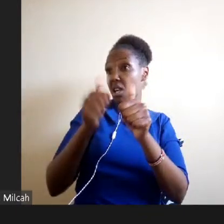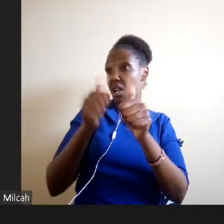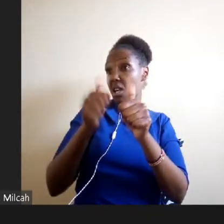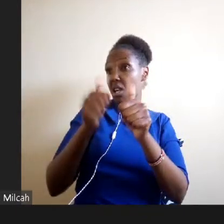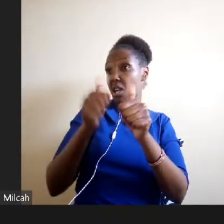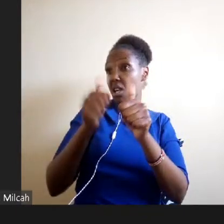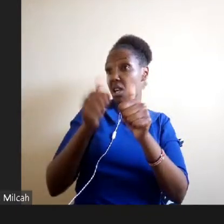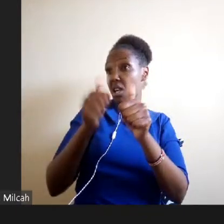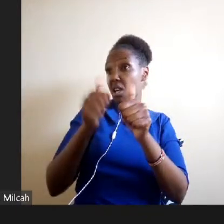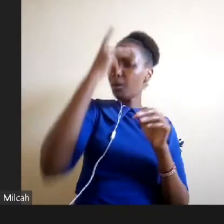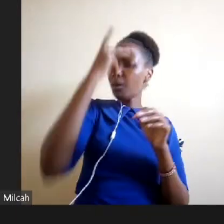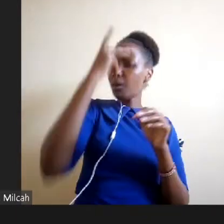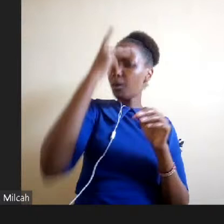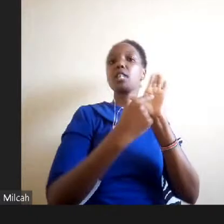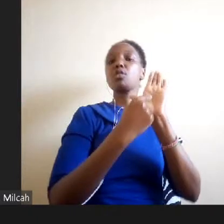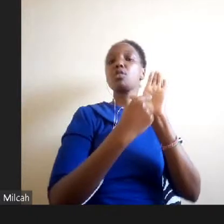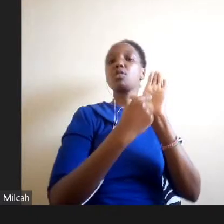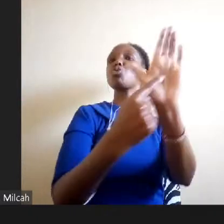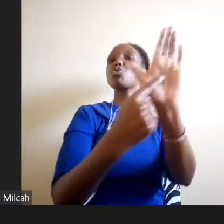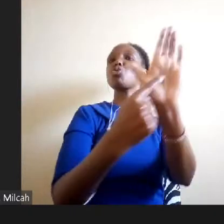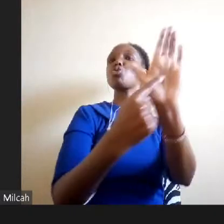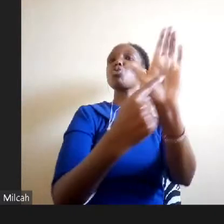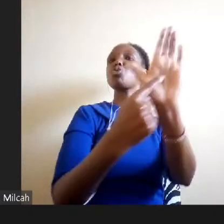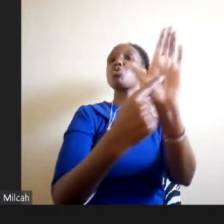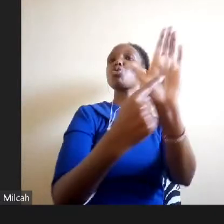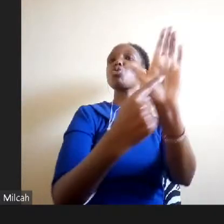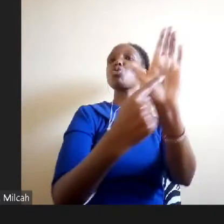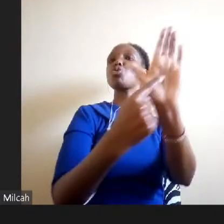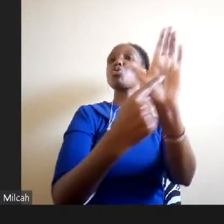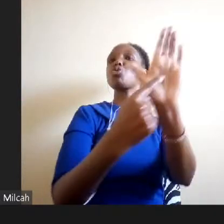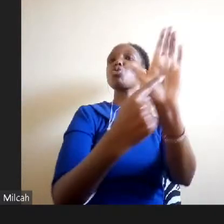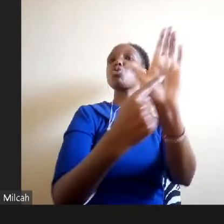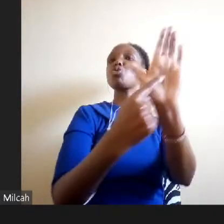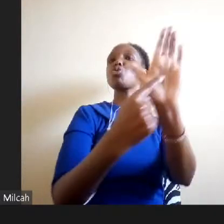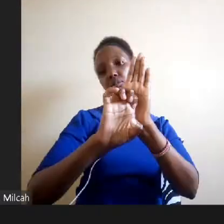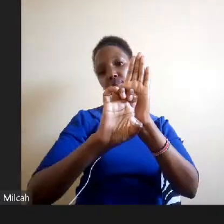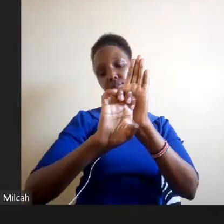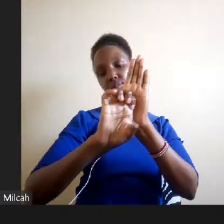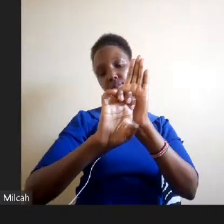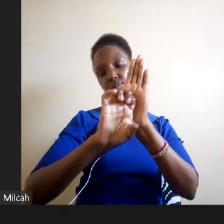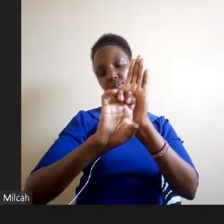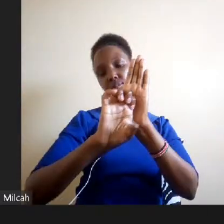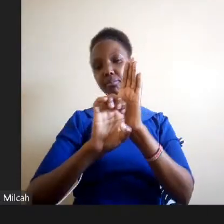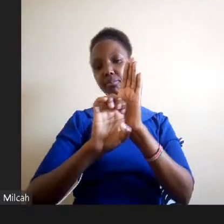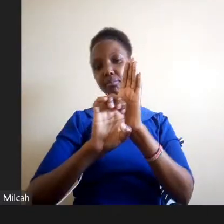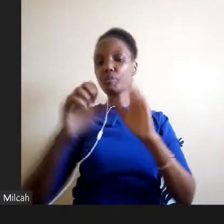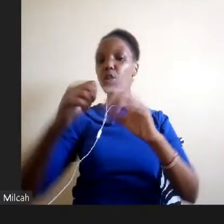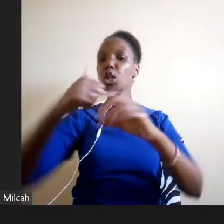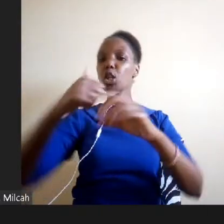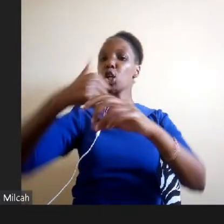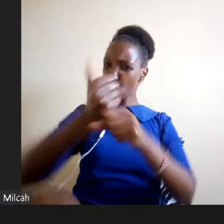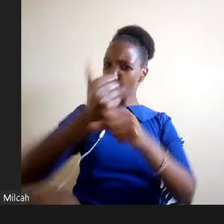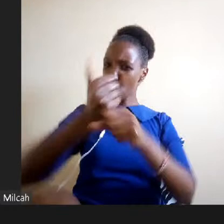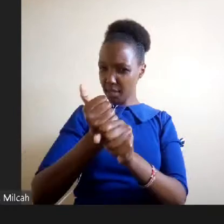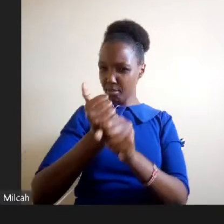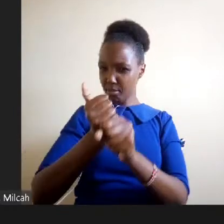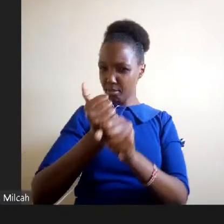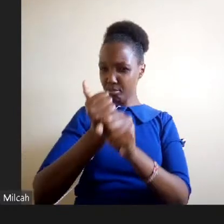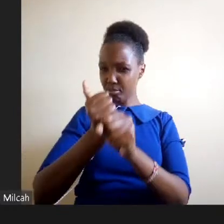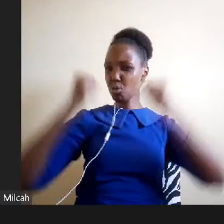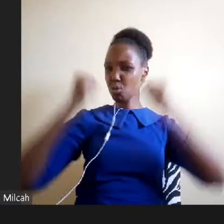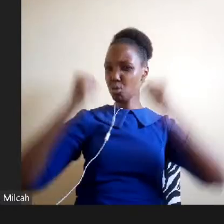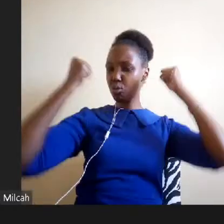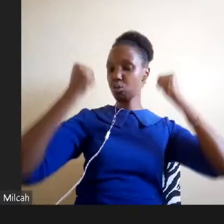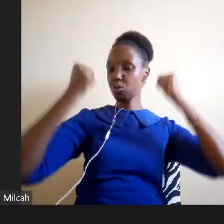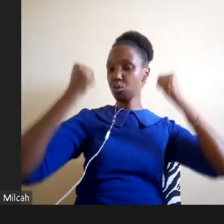and adjusting our media applications. We need to be able to create strong passwords for our children, very strong passwords,